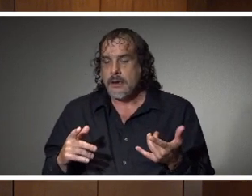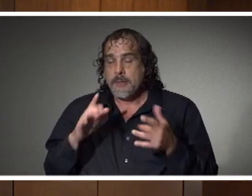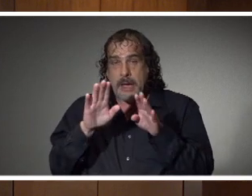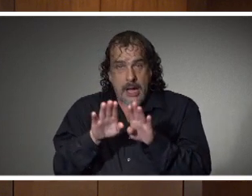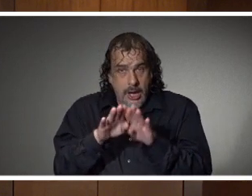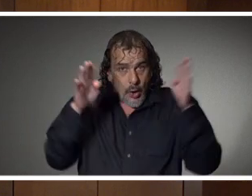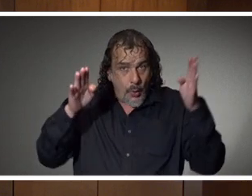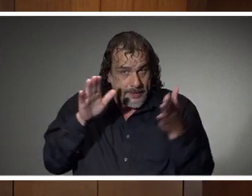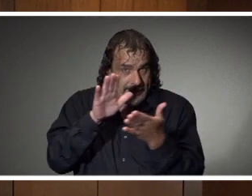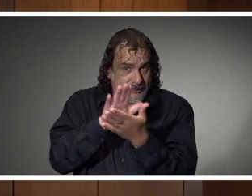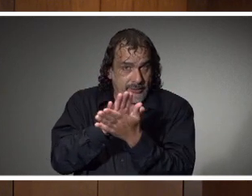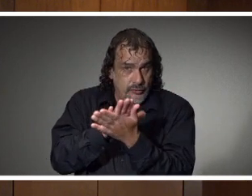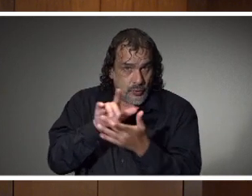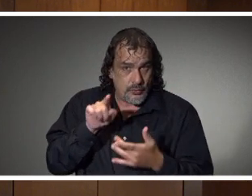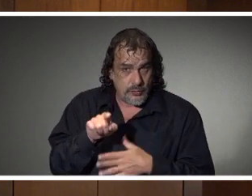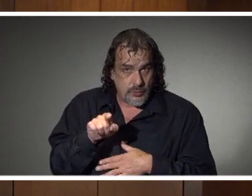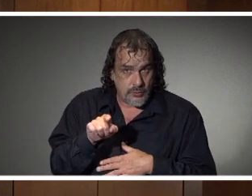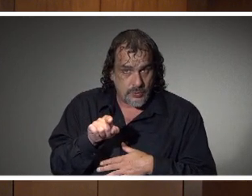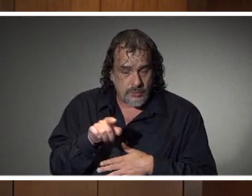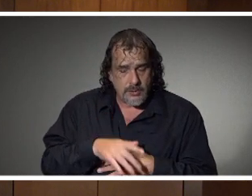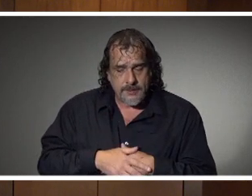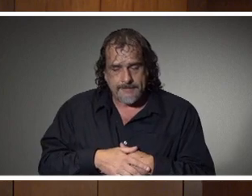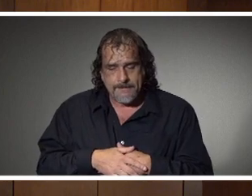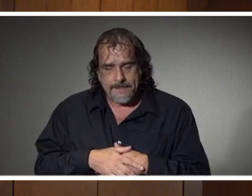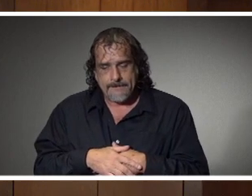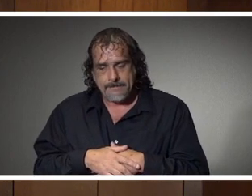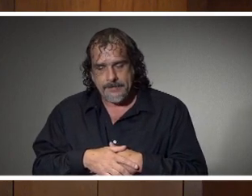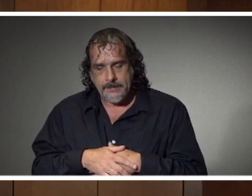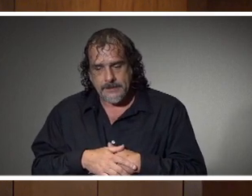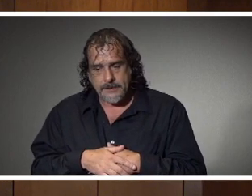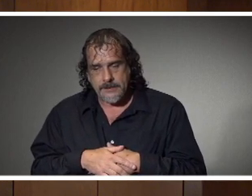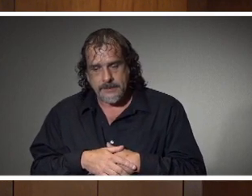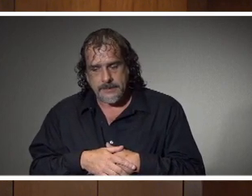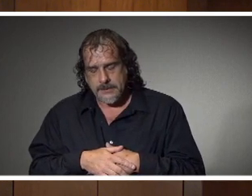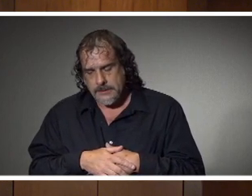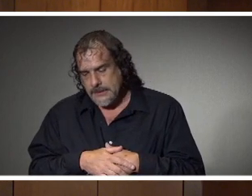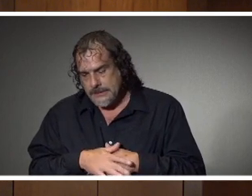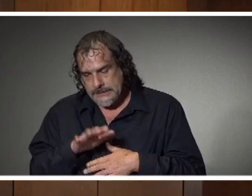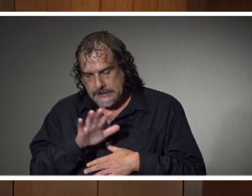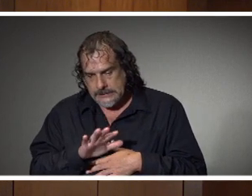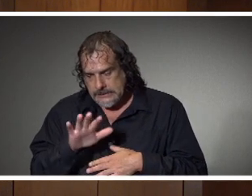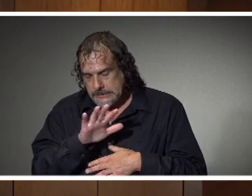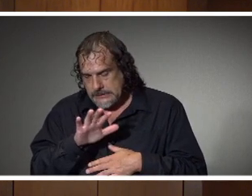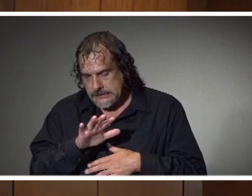schools and dealing with approximately